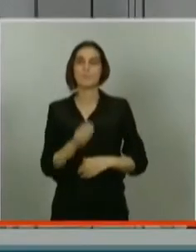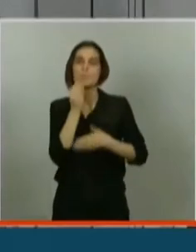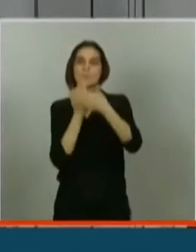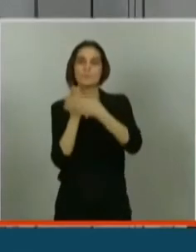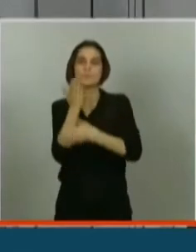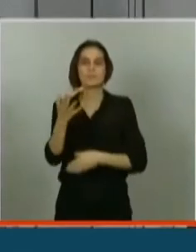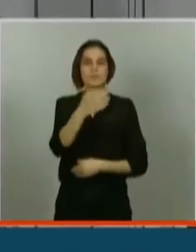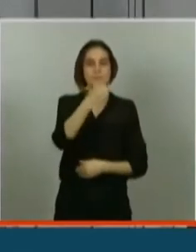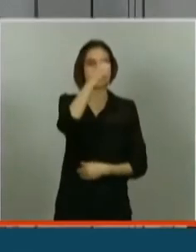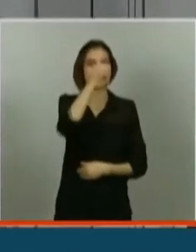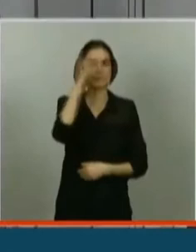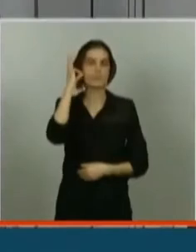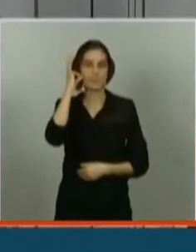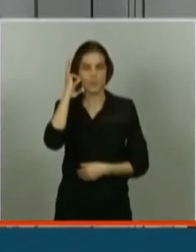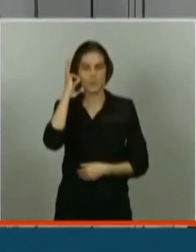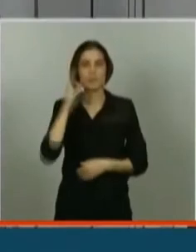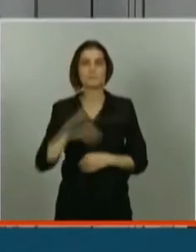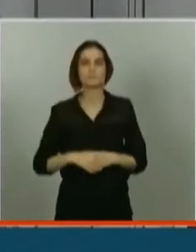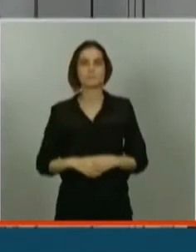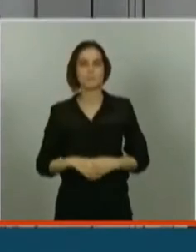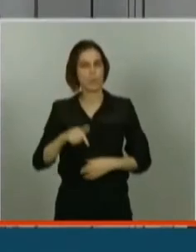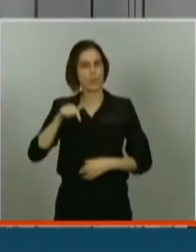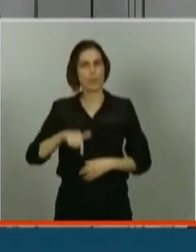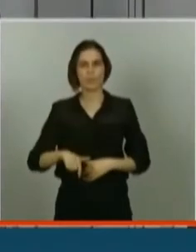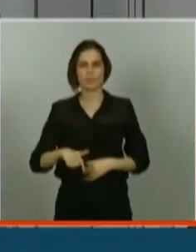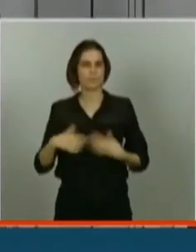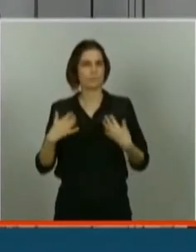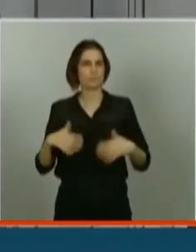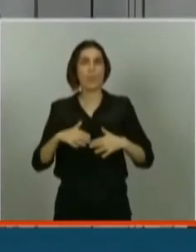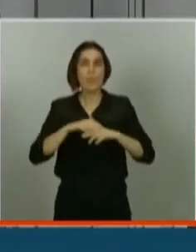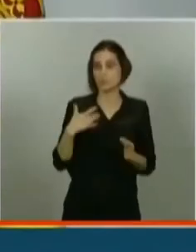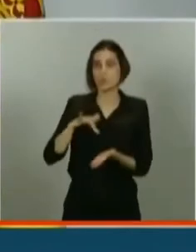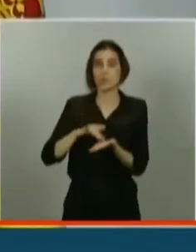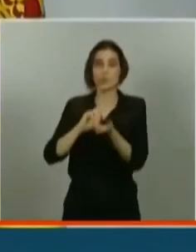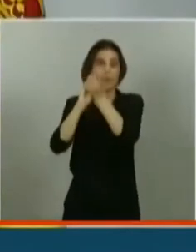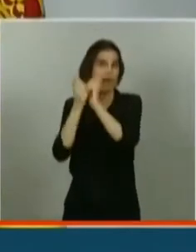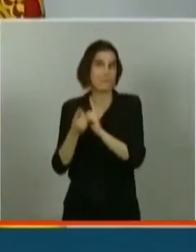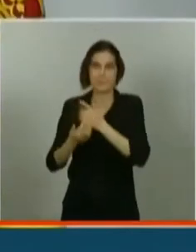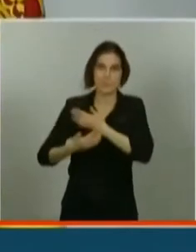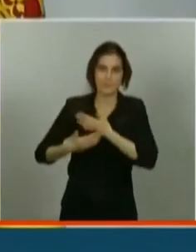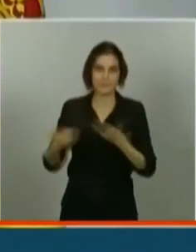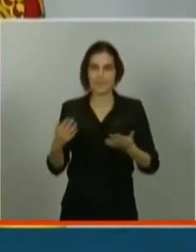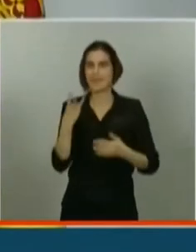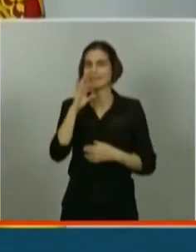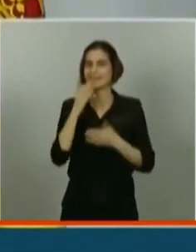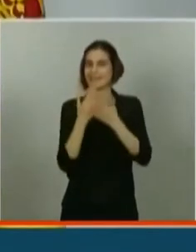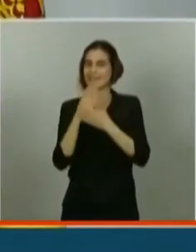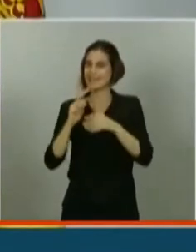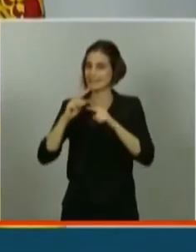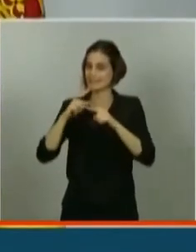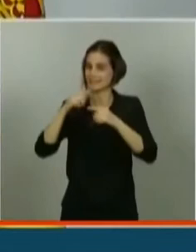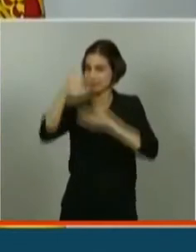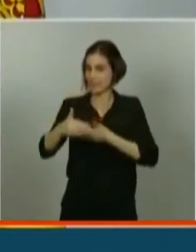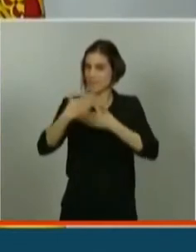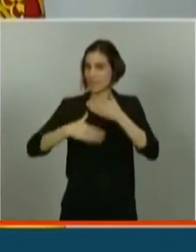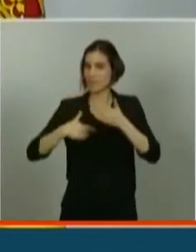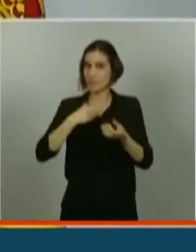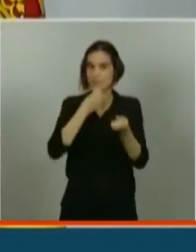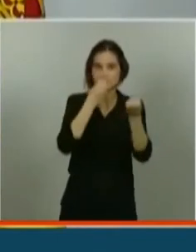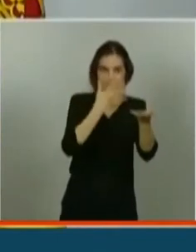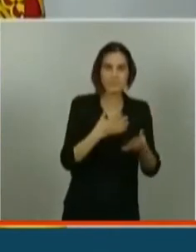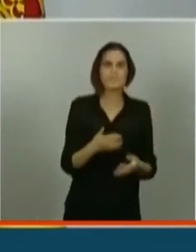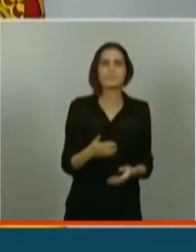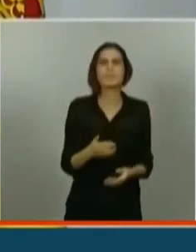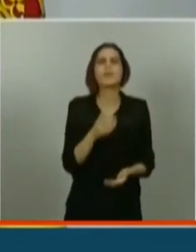Reyes Maroro said on Monday she had received a knife covered in red stains days after the leader of the left-wing Podemos party,